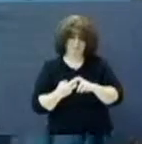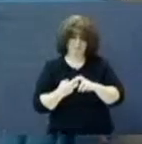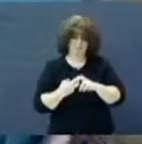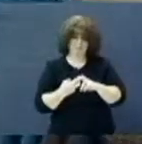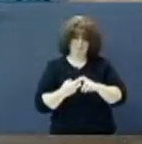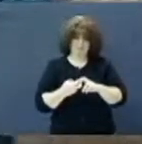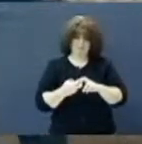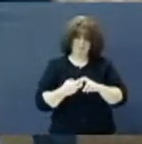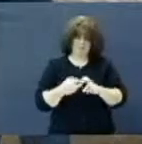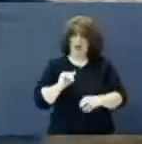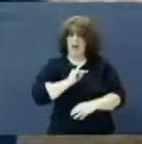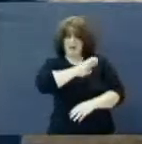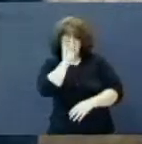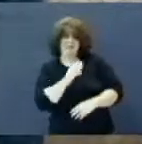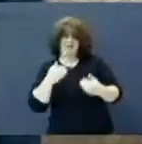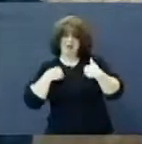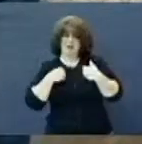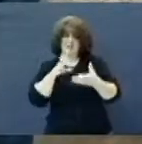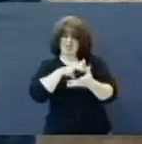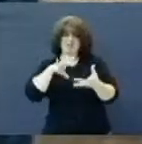I never struggle spiritually.